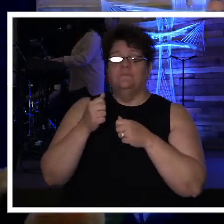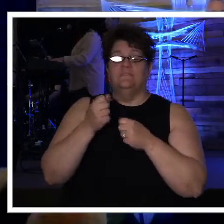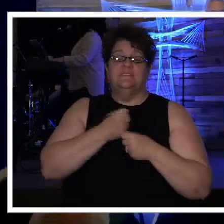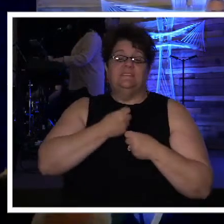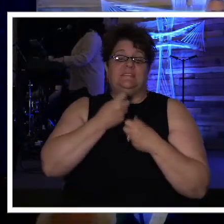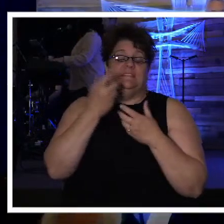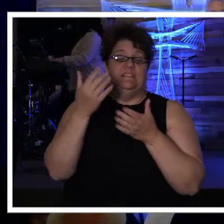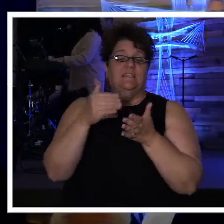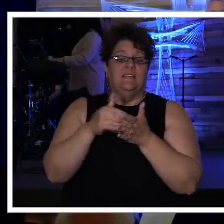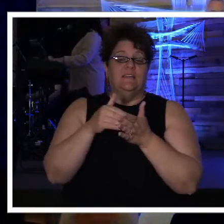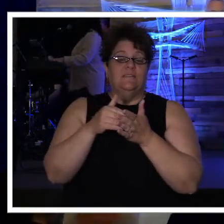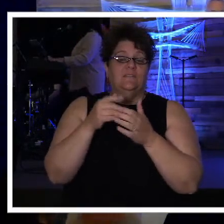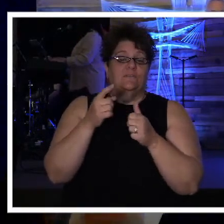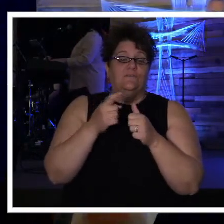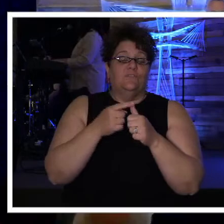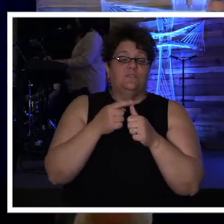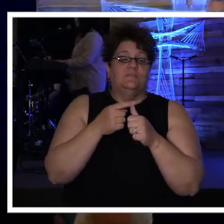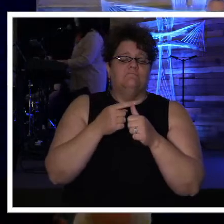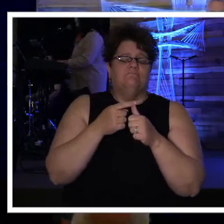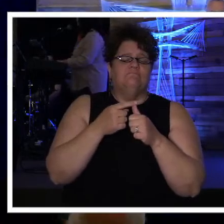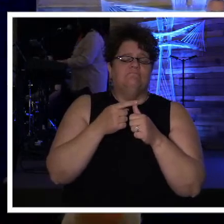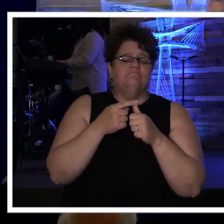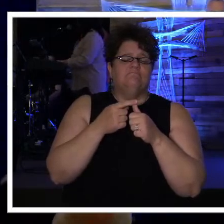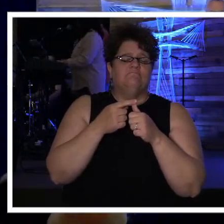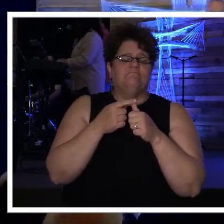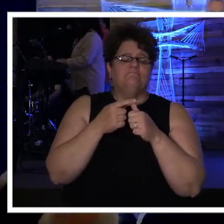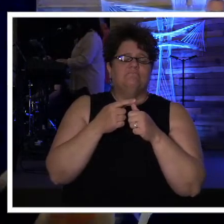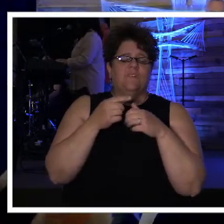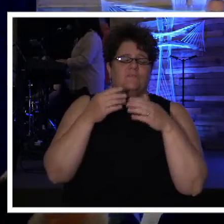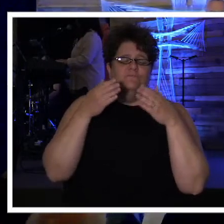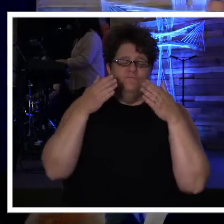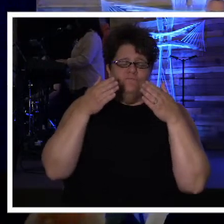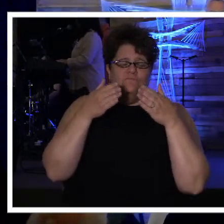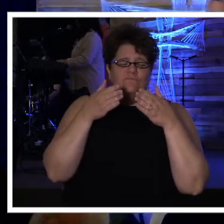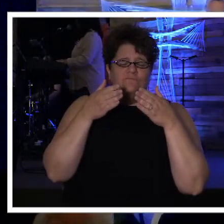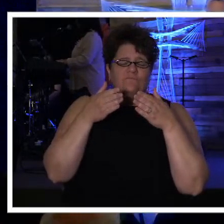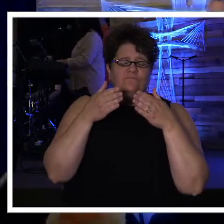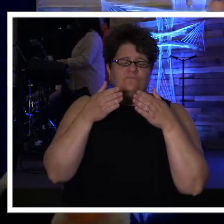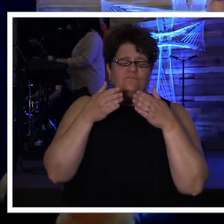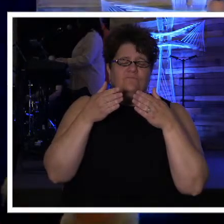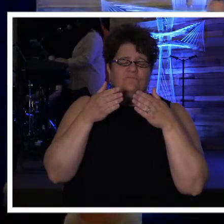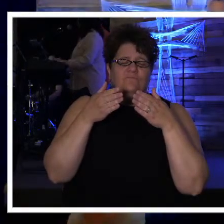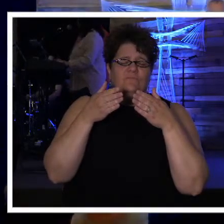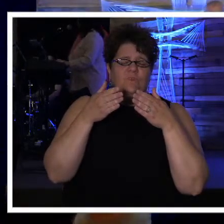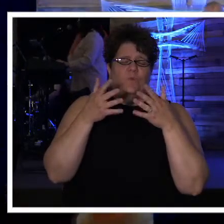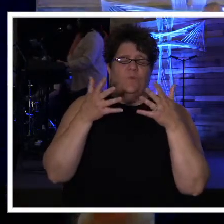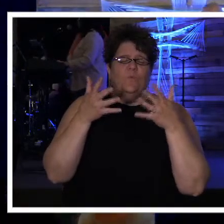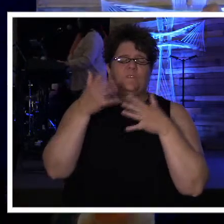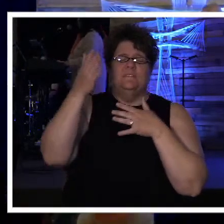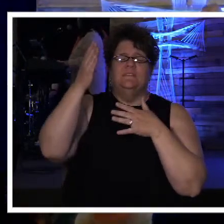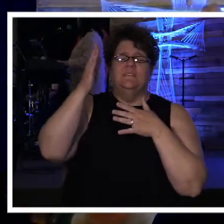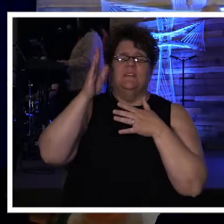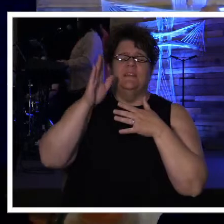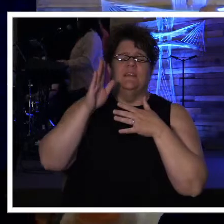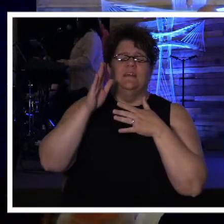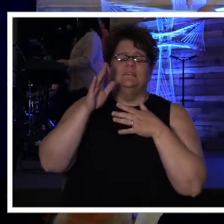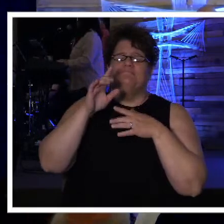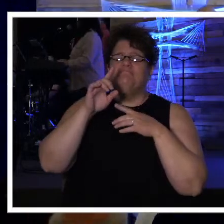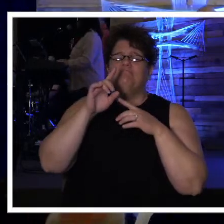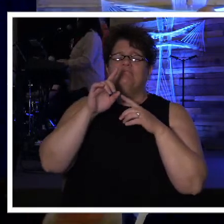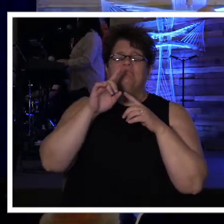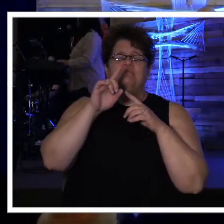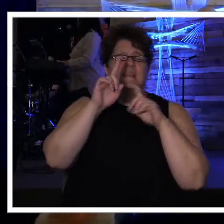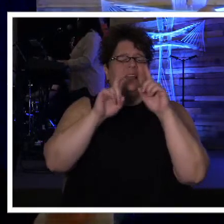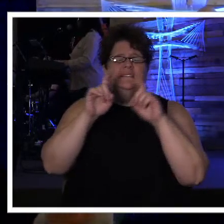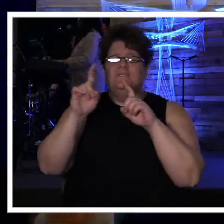Try to identify through the power of the Holy Spirit in your own life what it is that he's asking you to sacrifice now. Maybe what it is